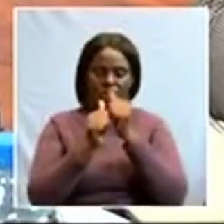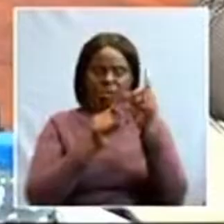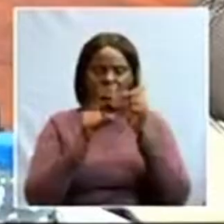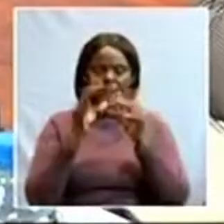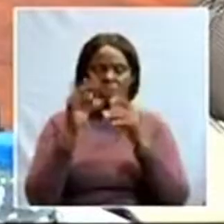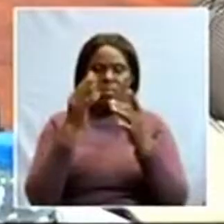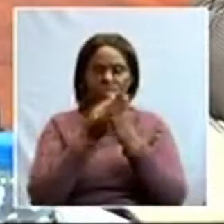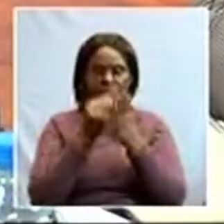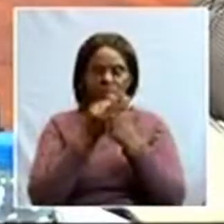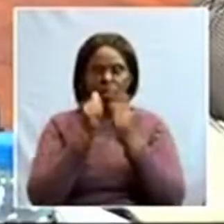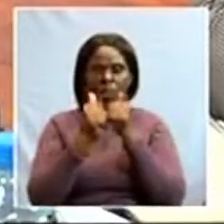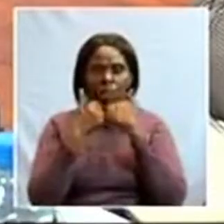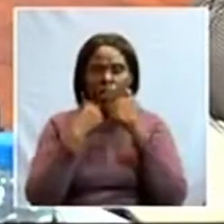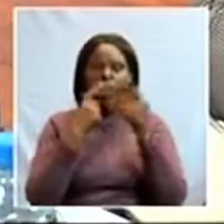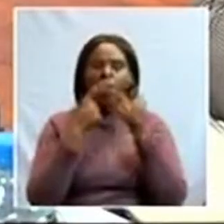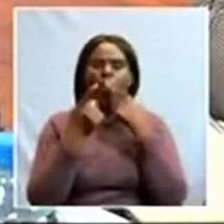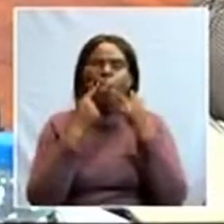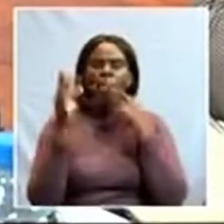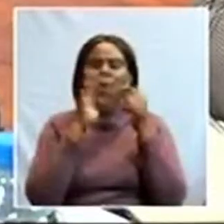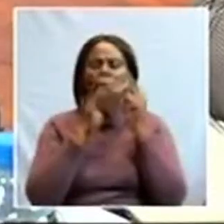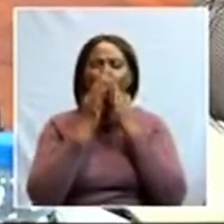has echoed, that